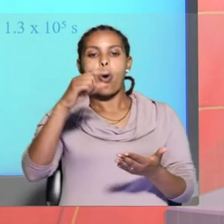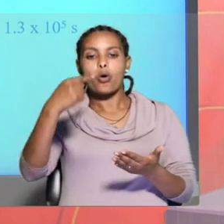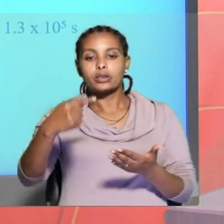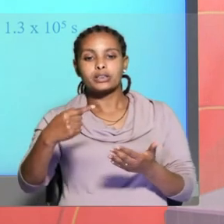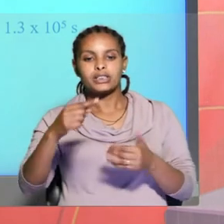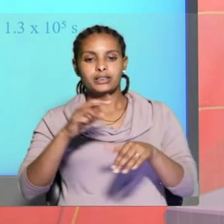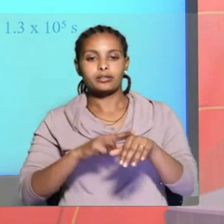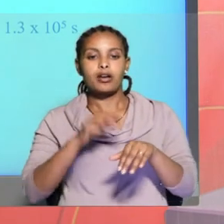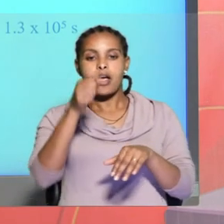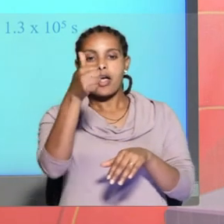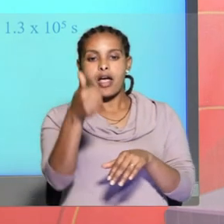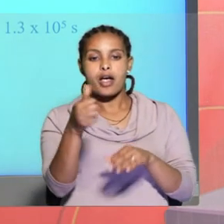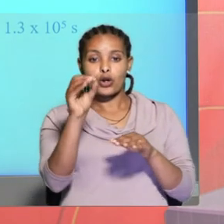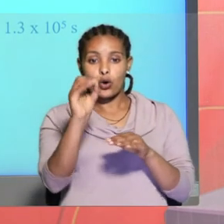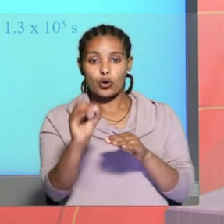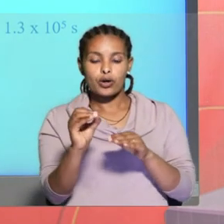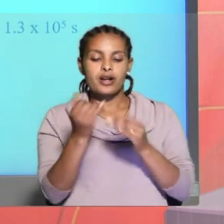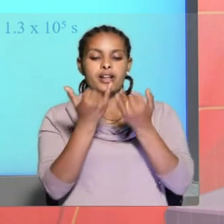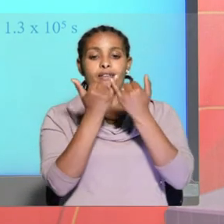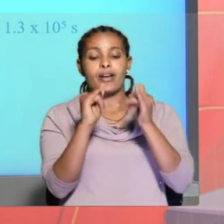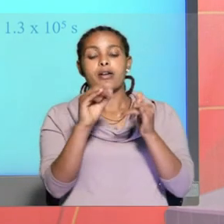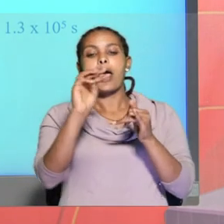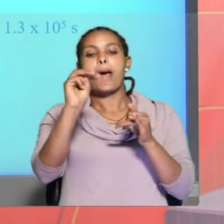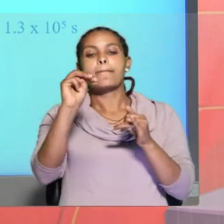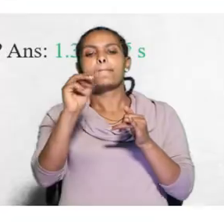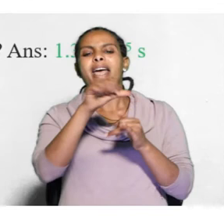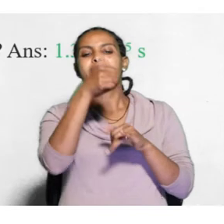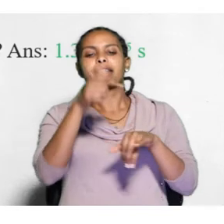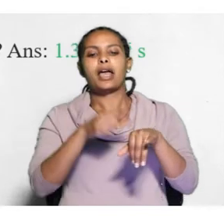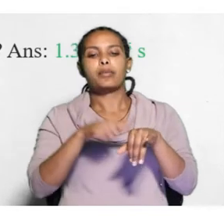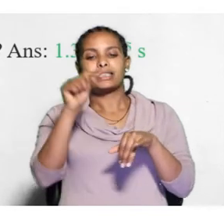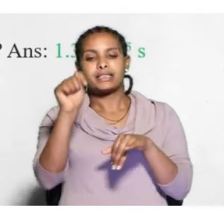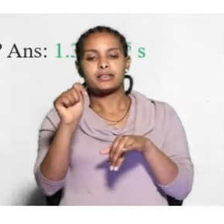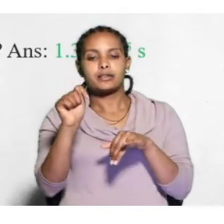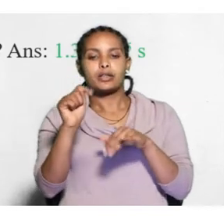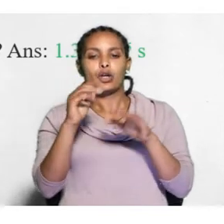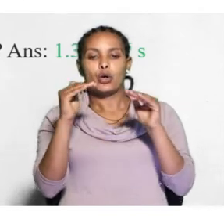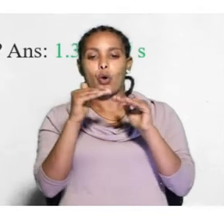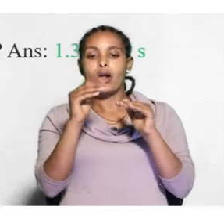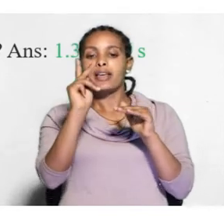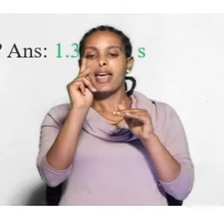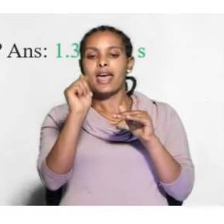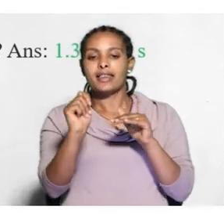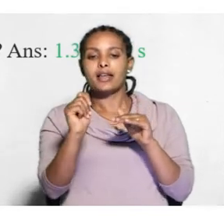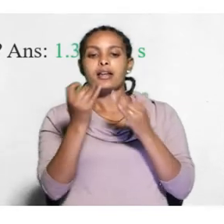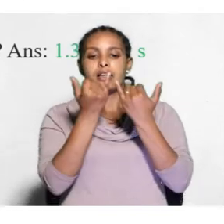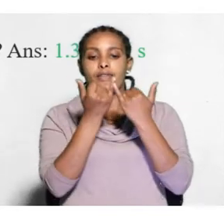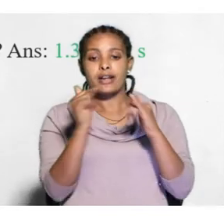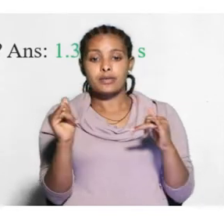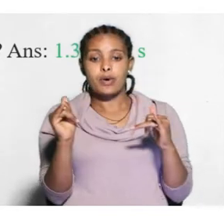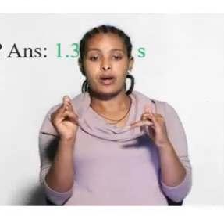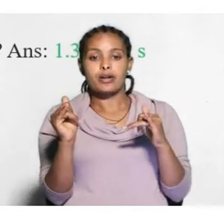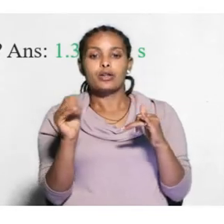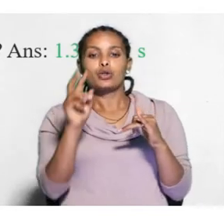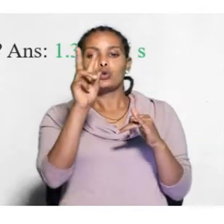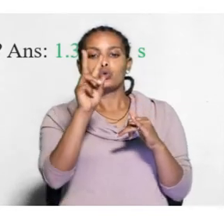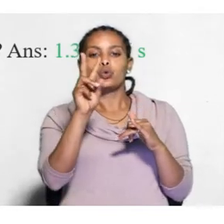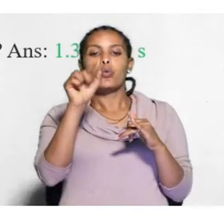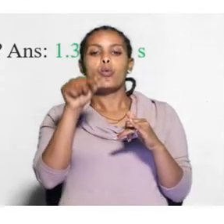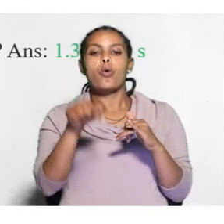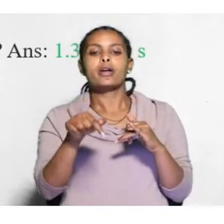calculation a node divided by construction of m at any time team equal k team divided by